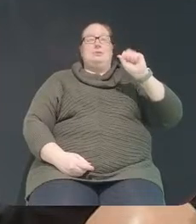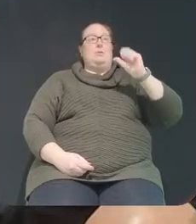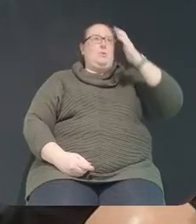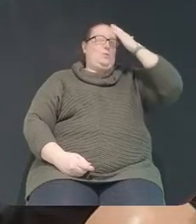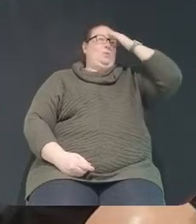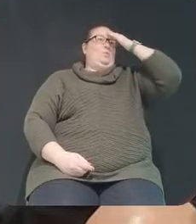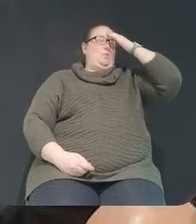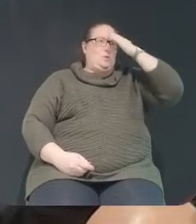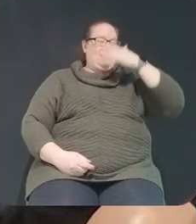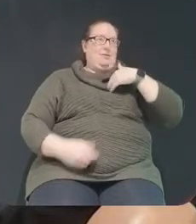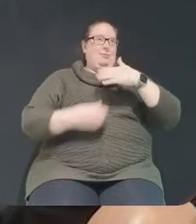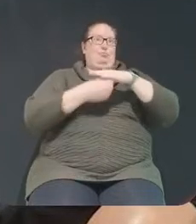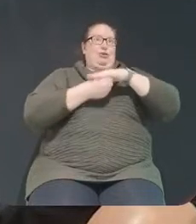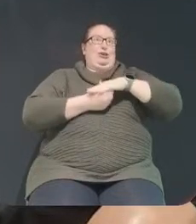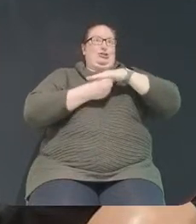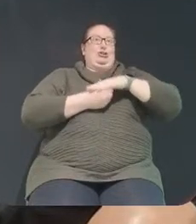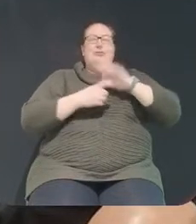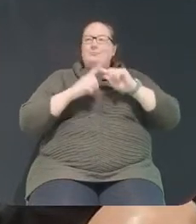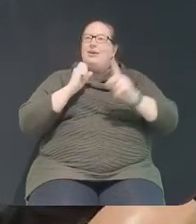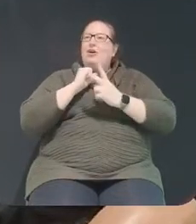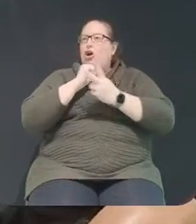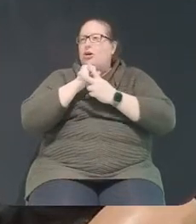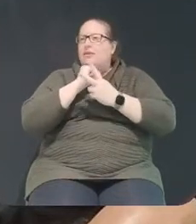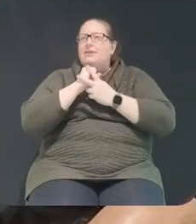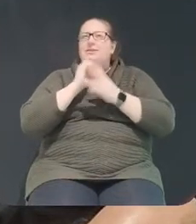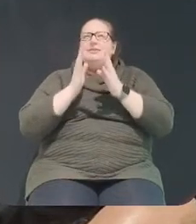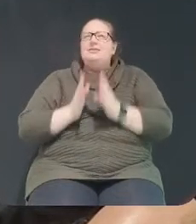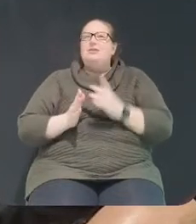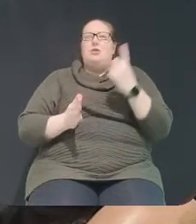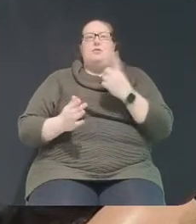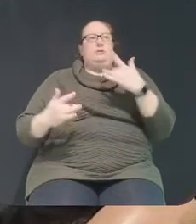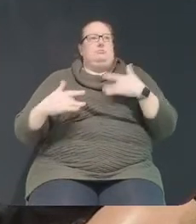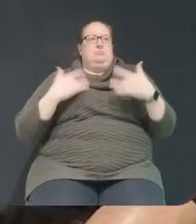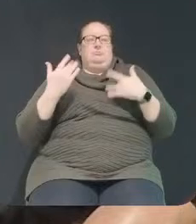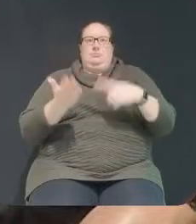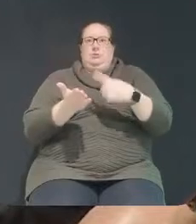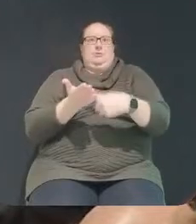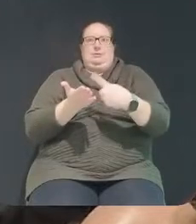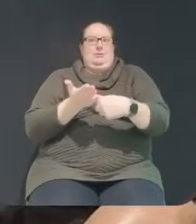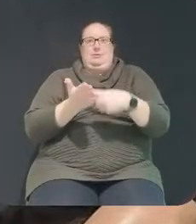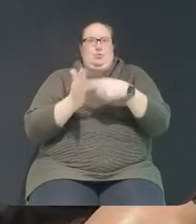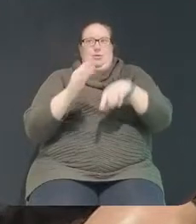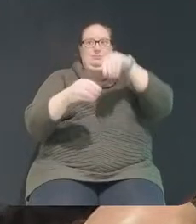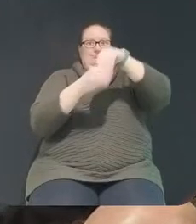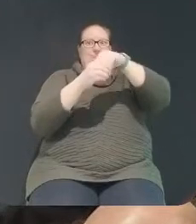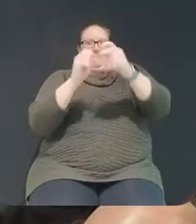always really excited to talk about what's in the archives, and we're no exception.